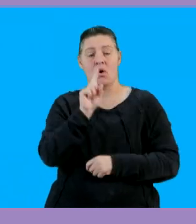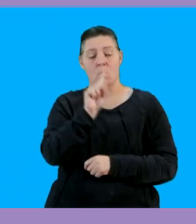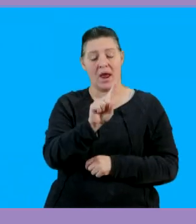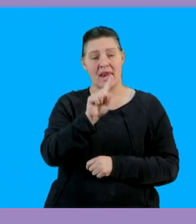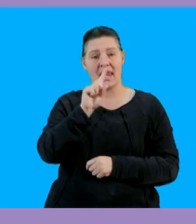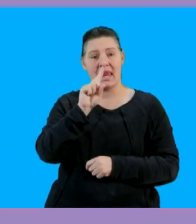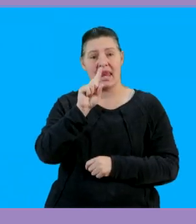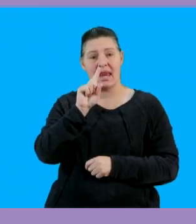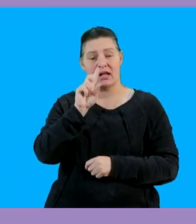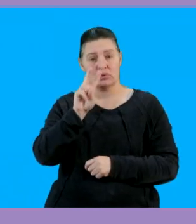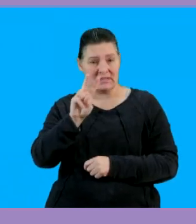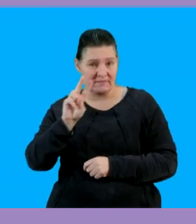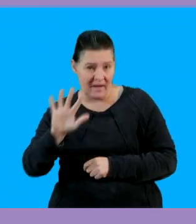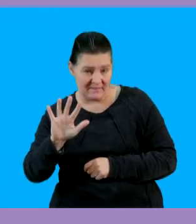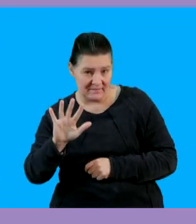by